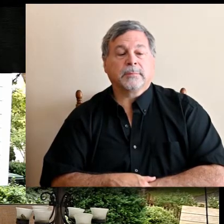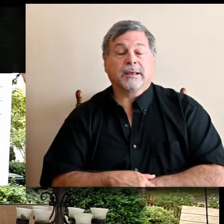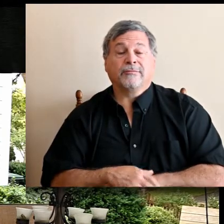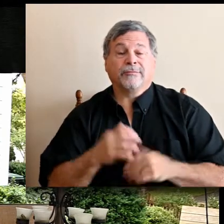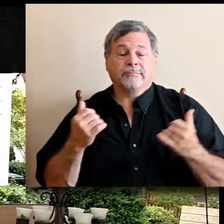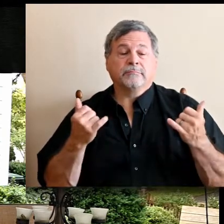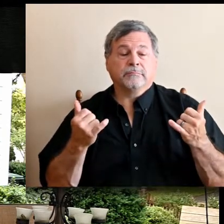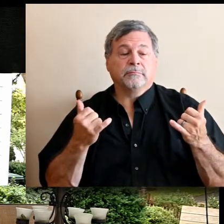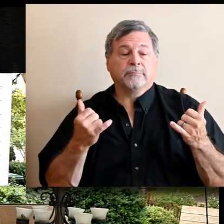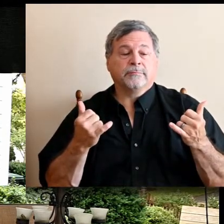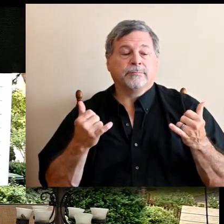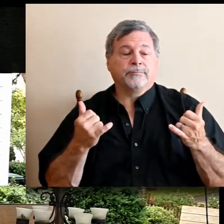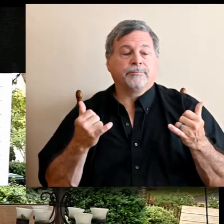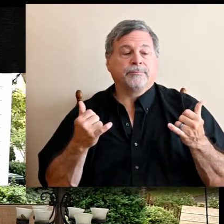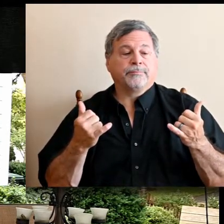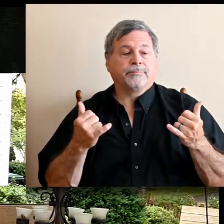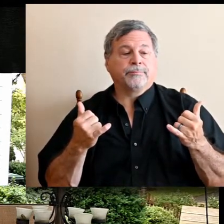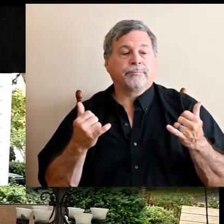At this point,